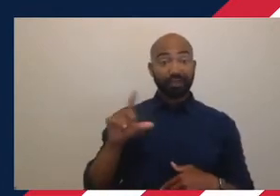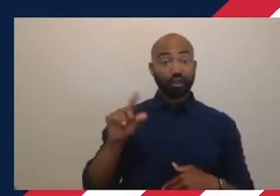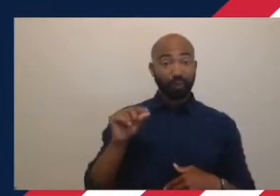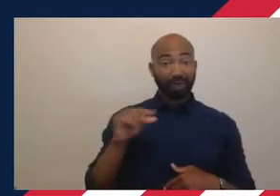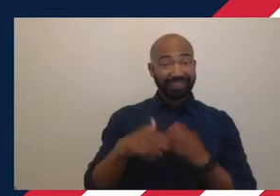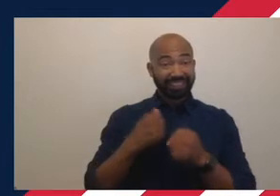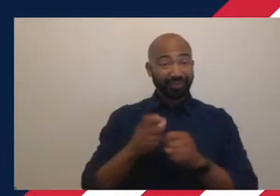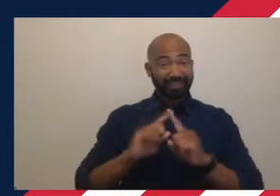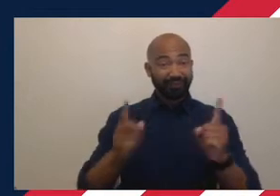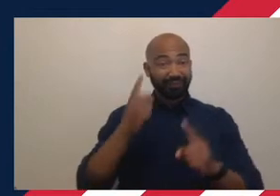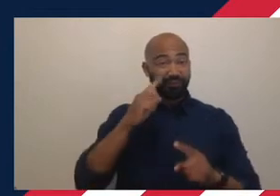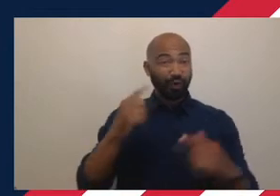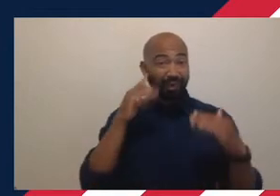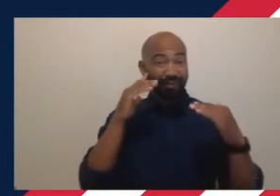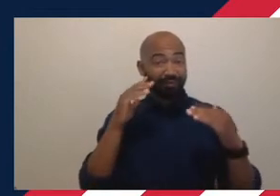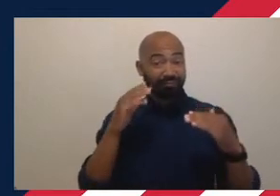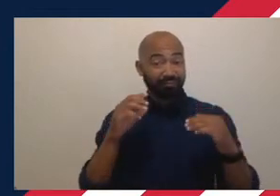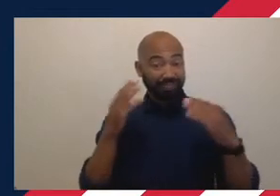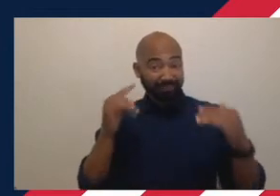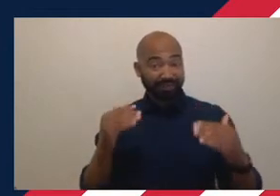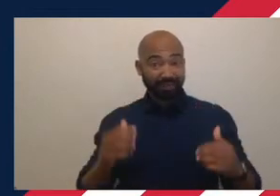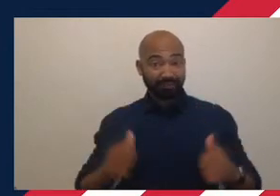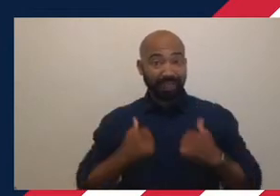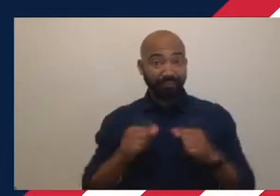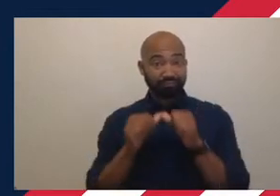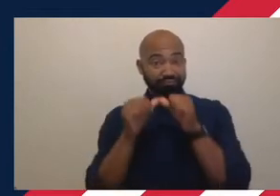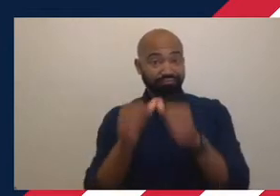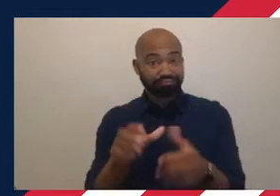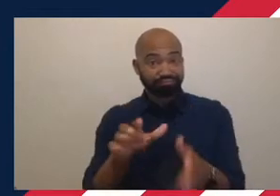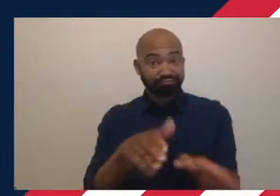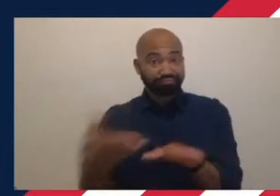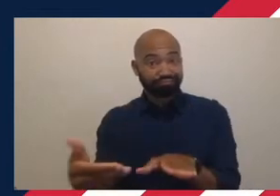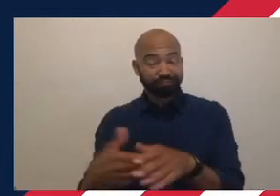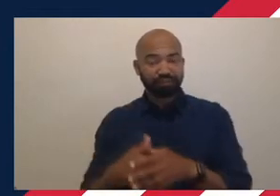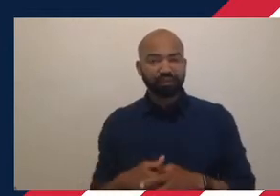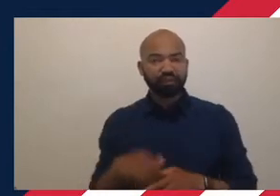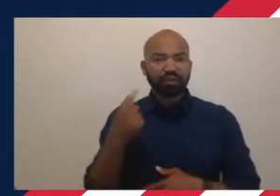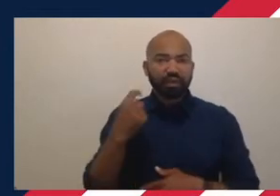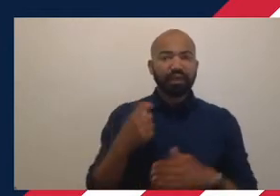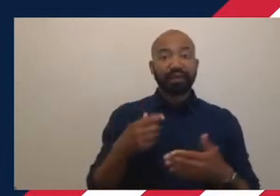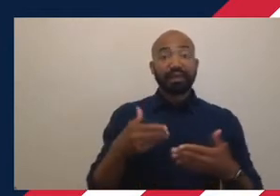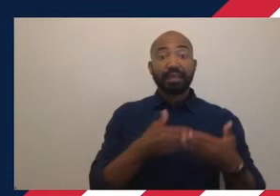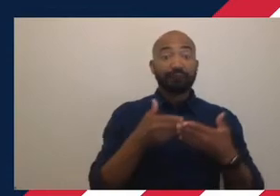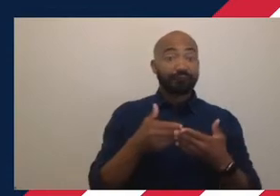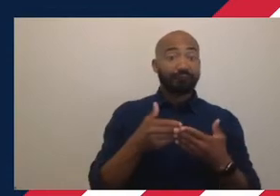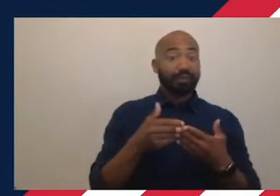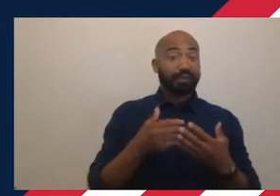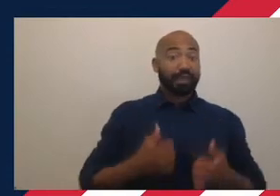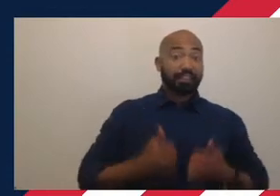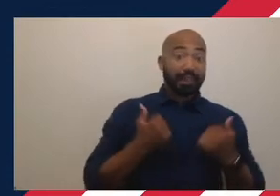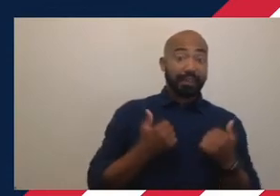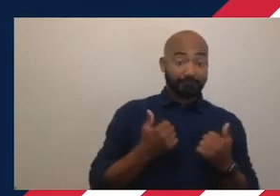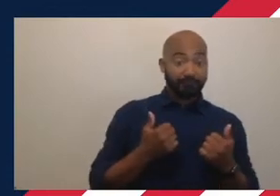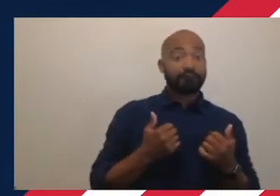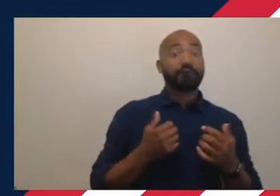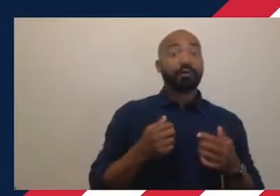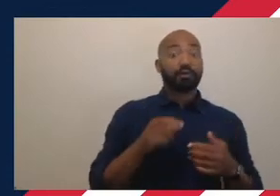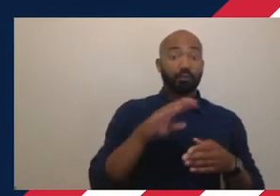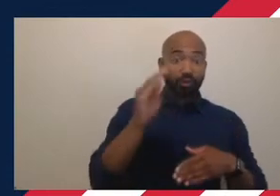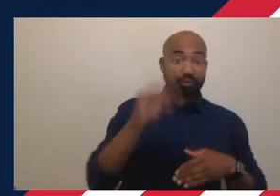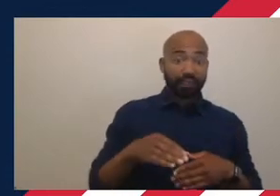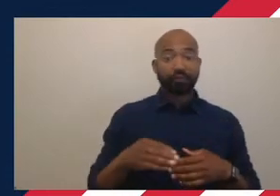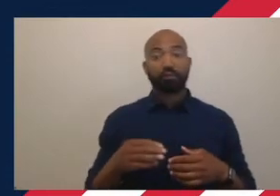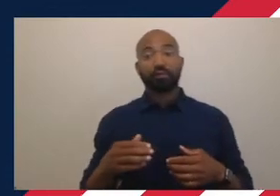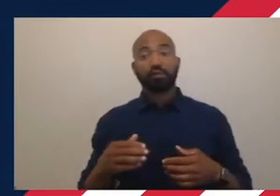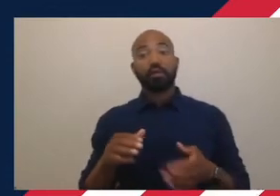expectancy because of where children live, increased asthma rates and infant mortality rates, and the list goes on and on of these